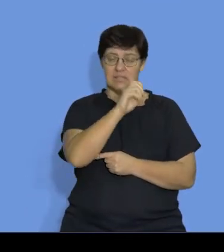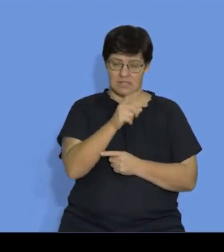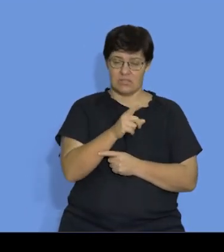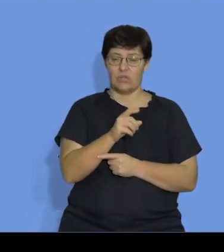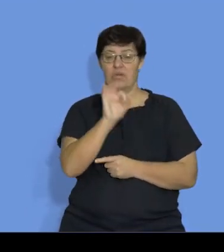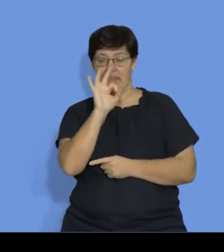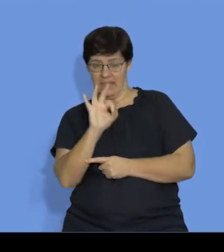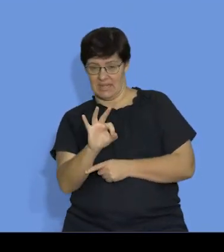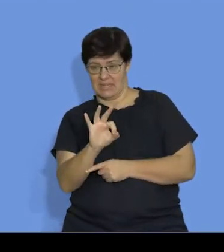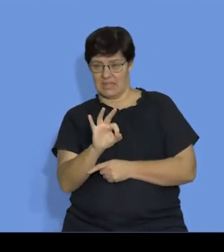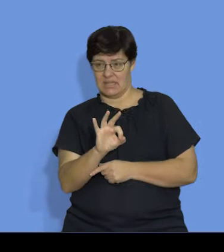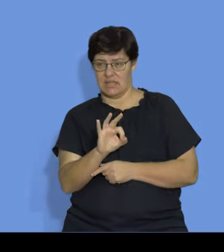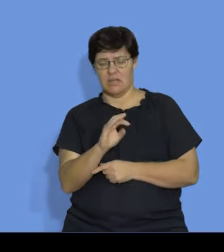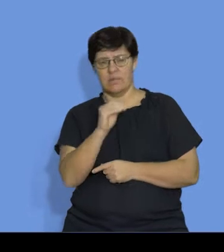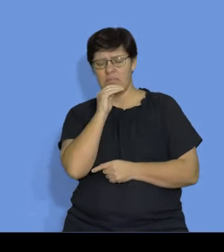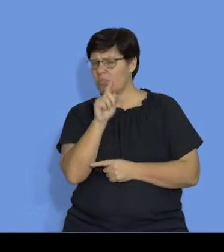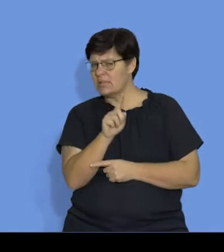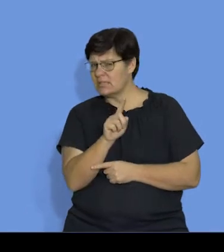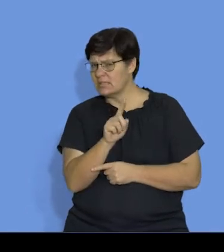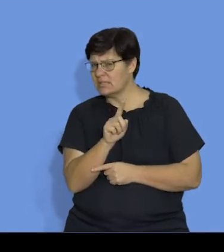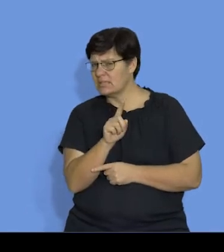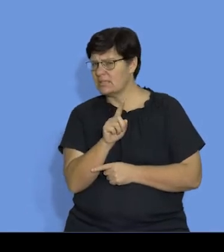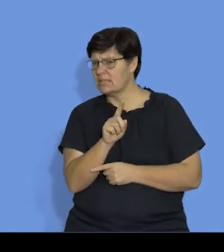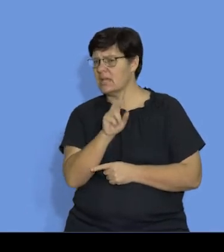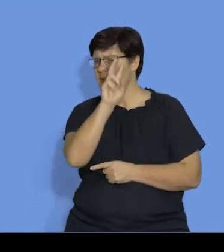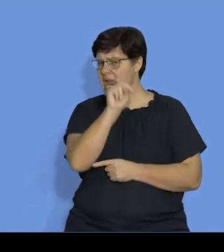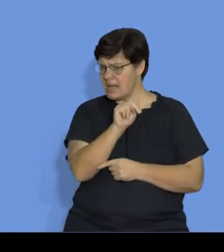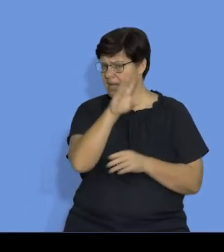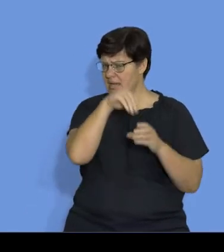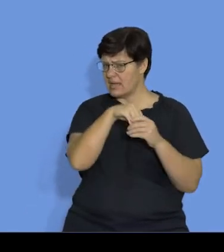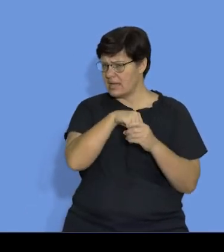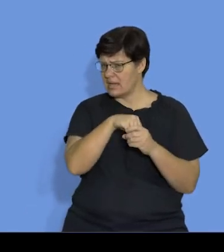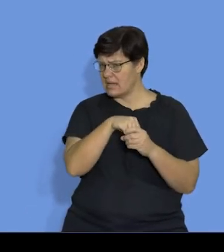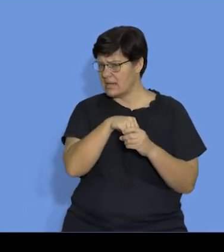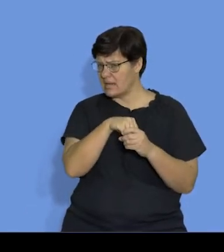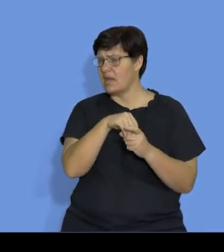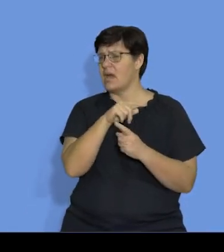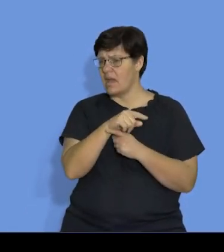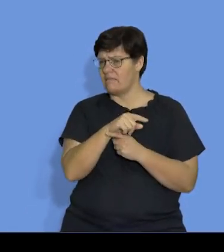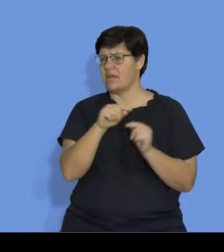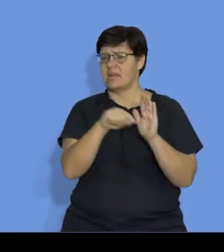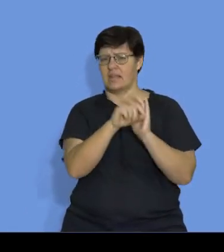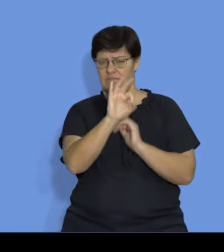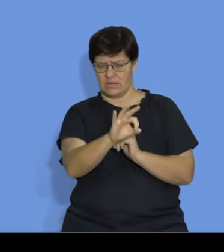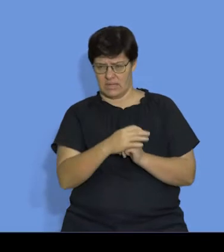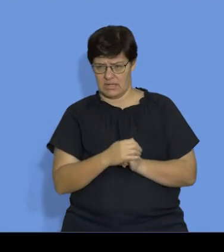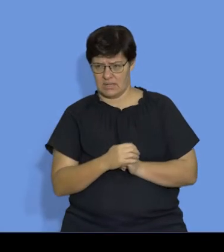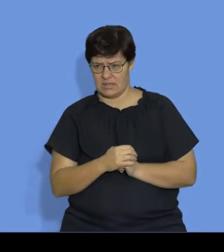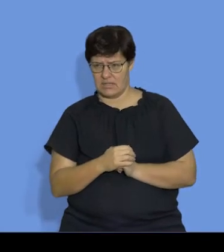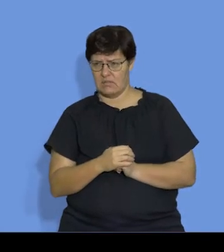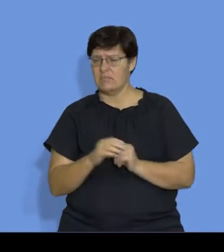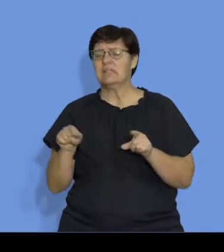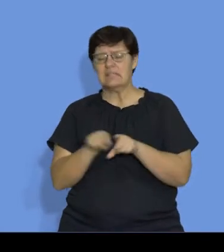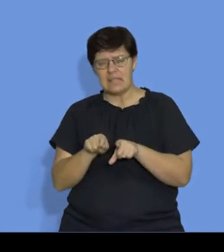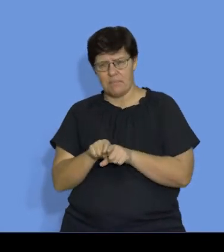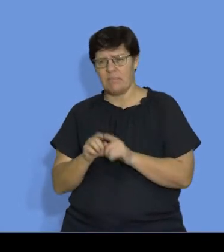of hydrogen, meaning that in this case, the nitrogen in ammonia has an oxidation number of -3. But we can also